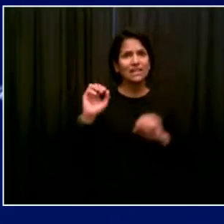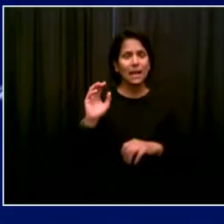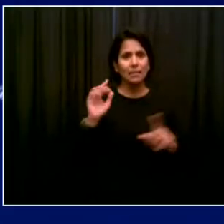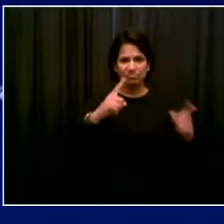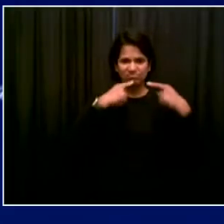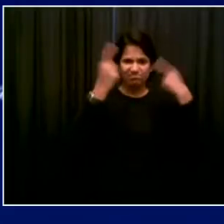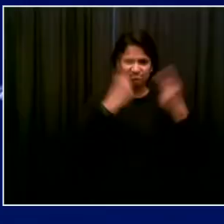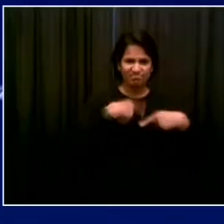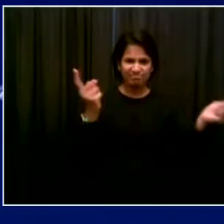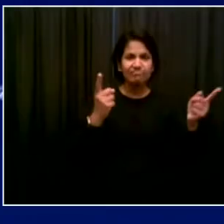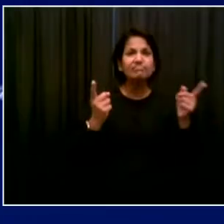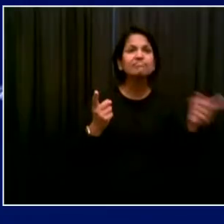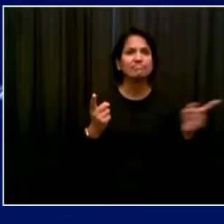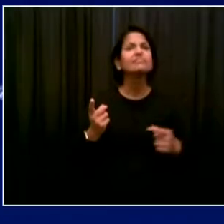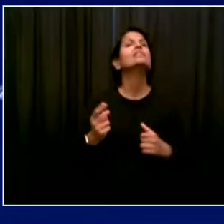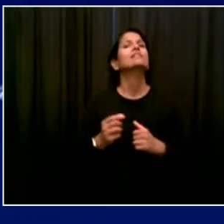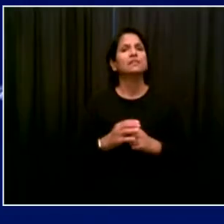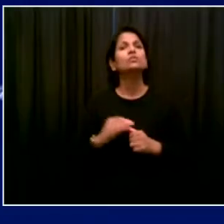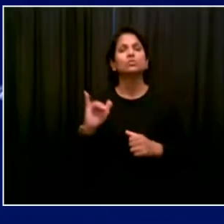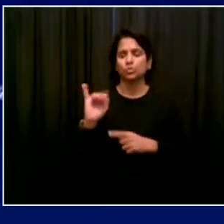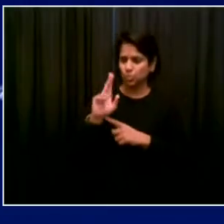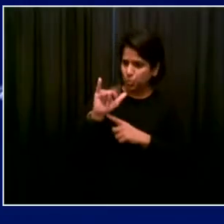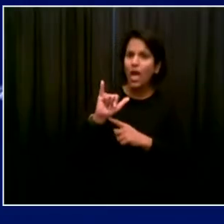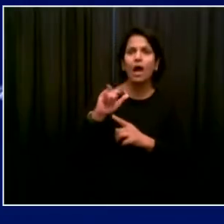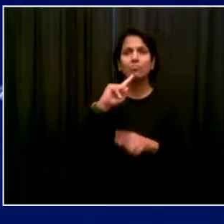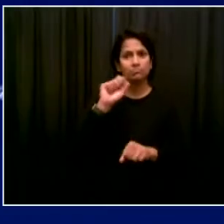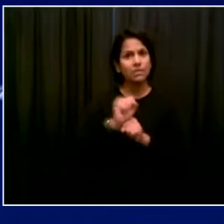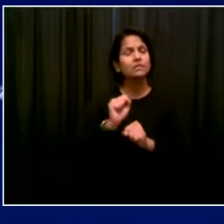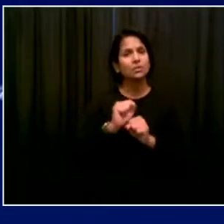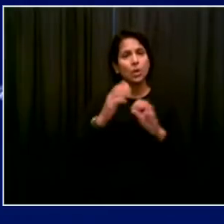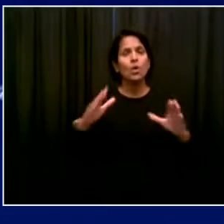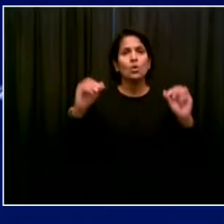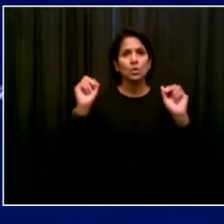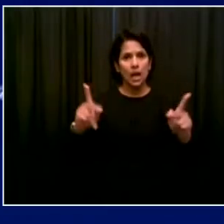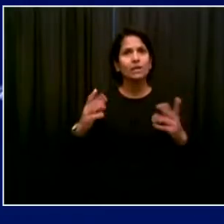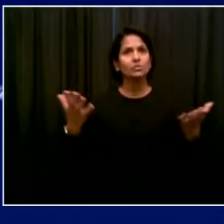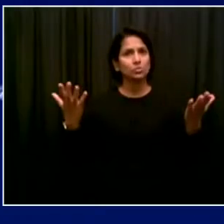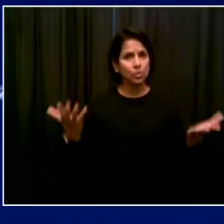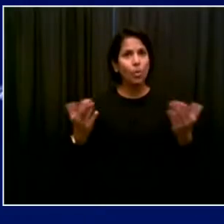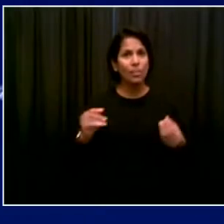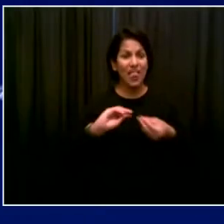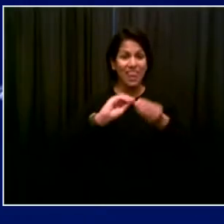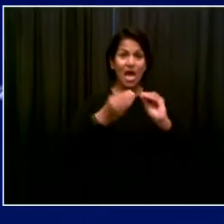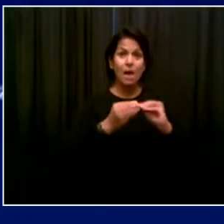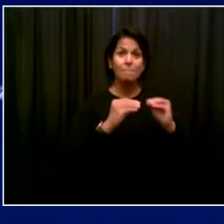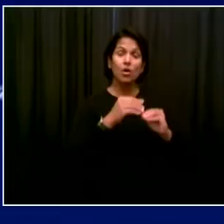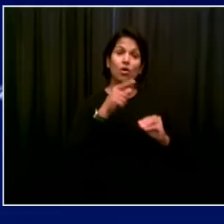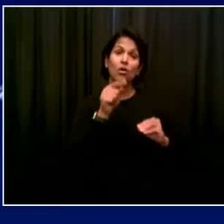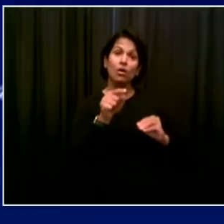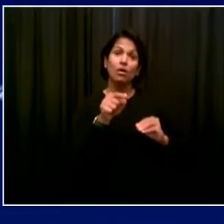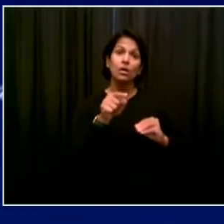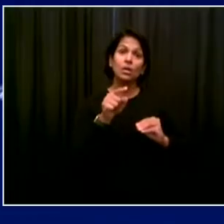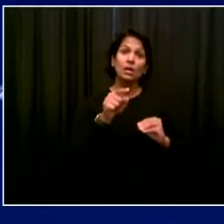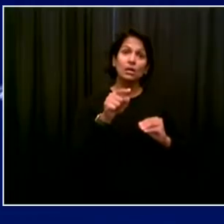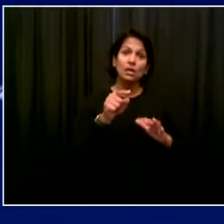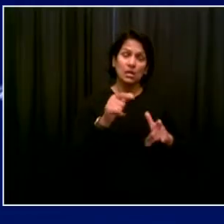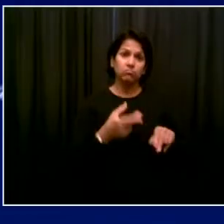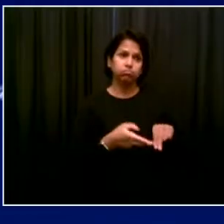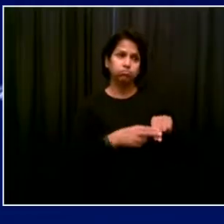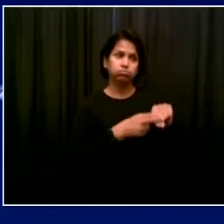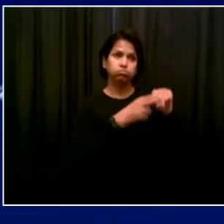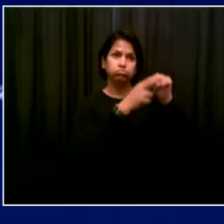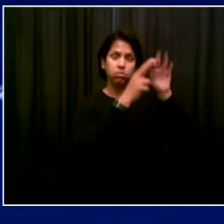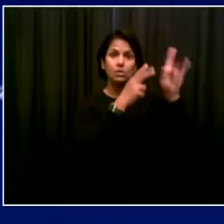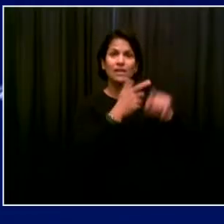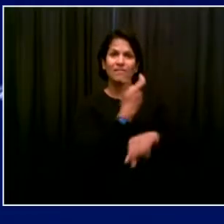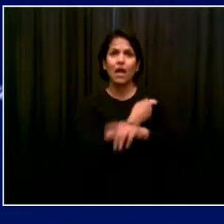eligible Americans who are unvaccinated has decreased by about 1/3. That's from 97 million